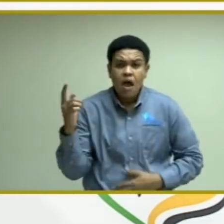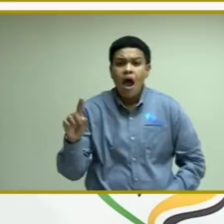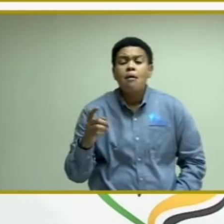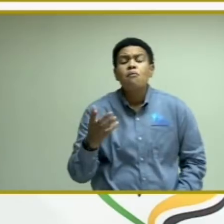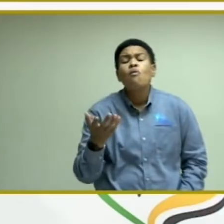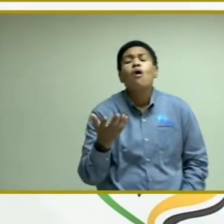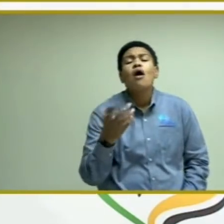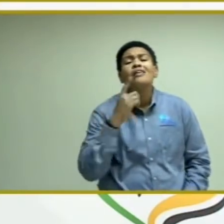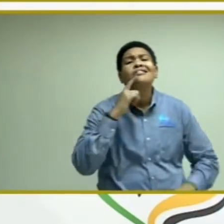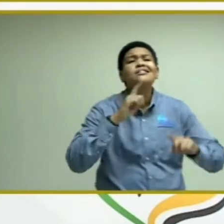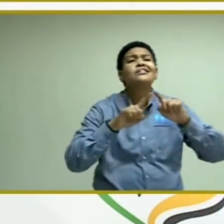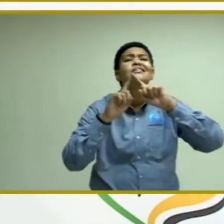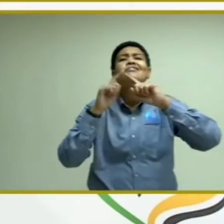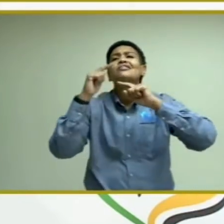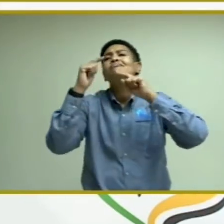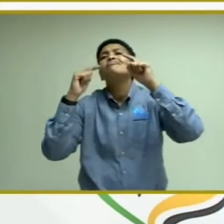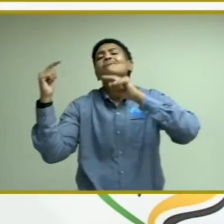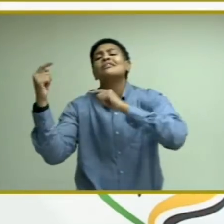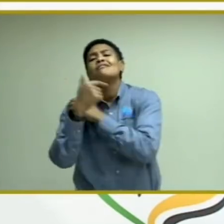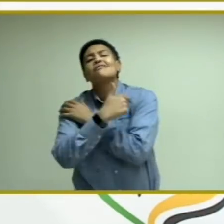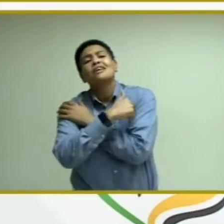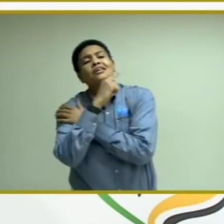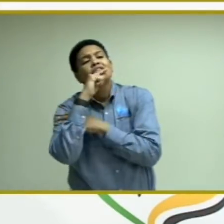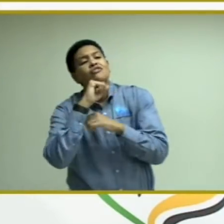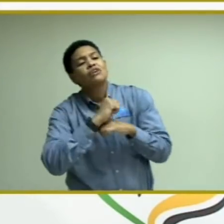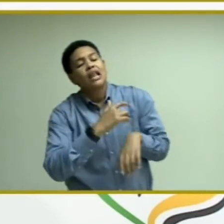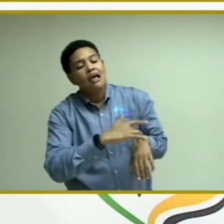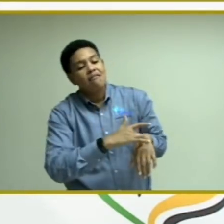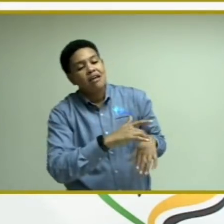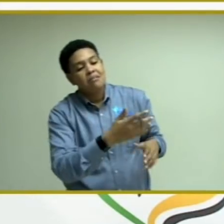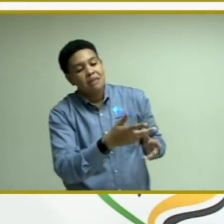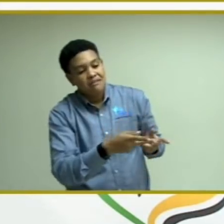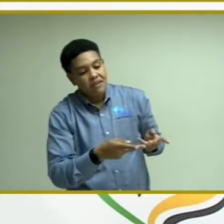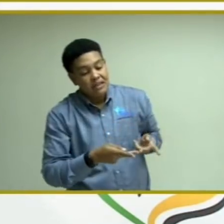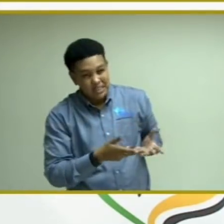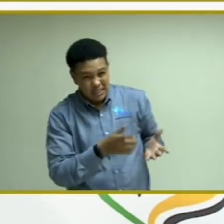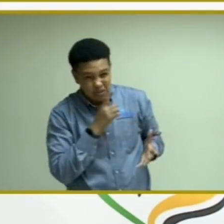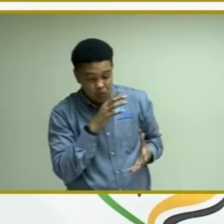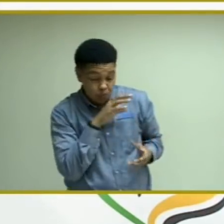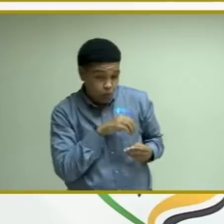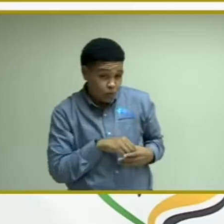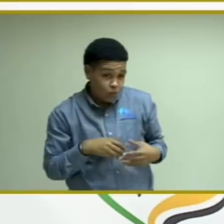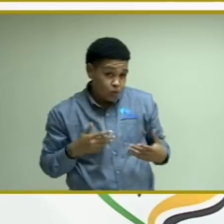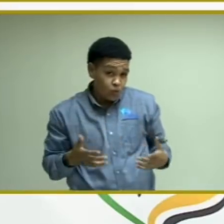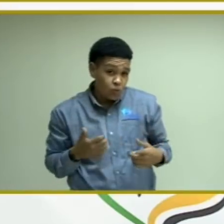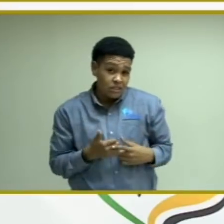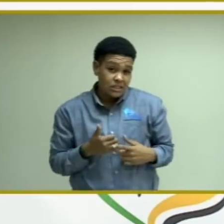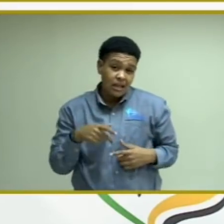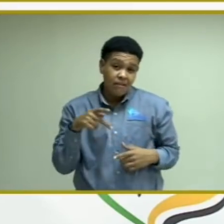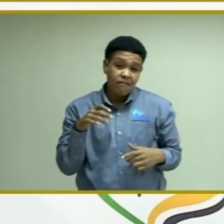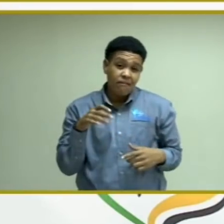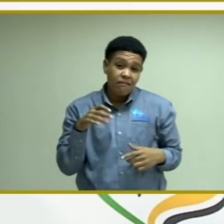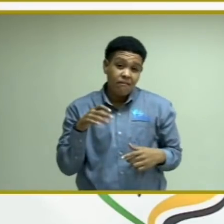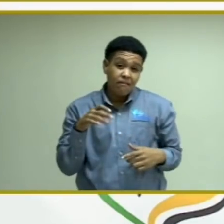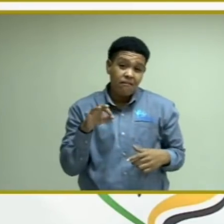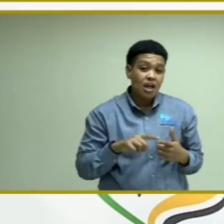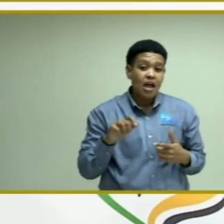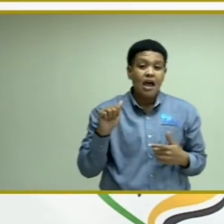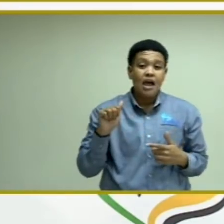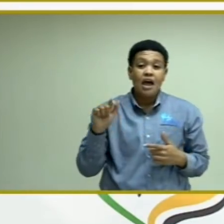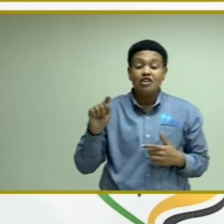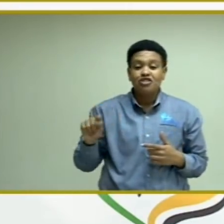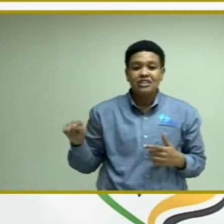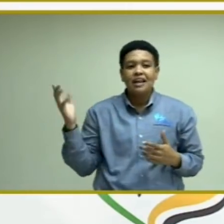are variations of vaccines that are available in the facility, to include Pfizer, AstraZeneca,